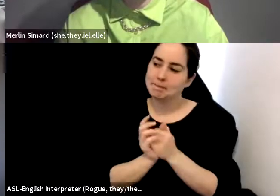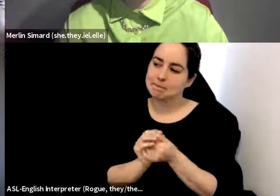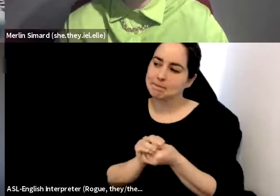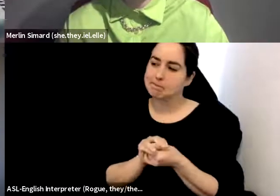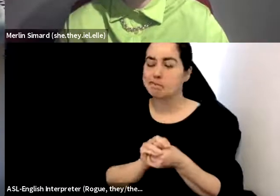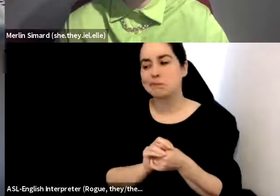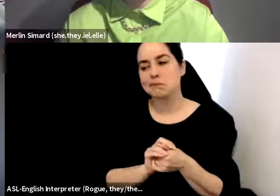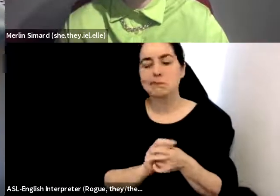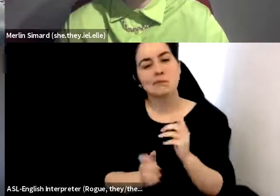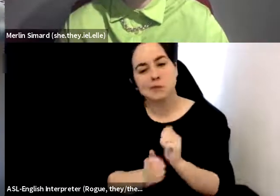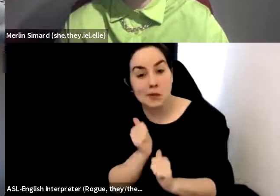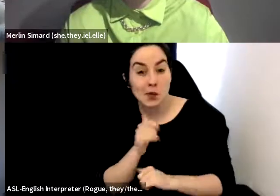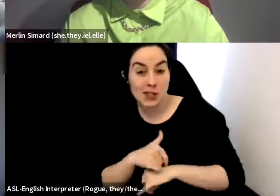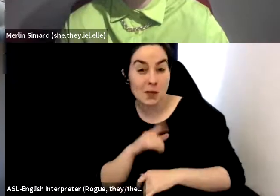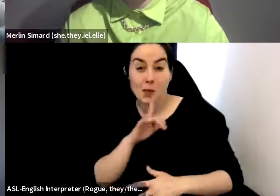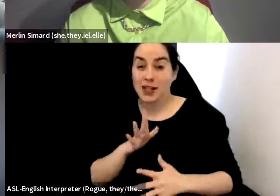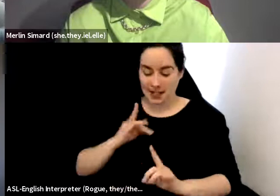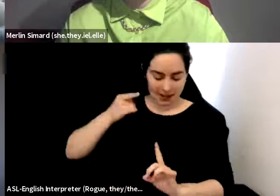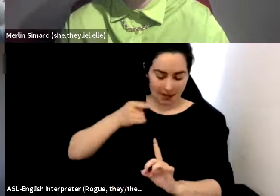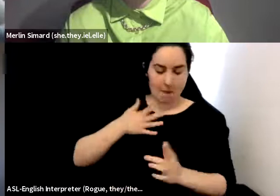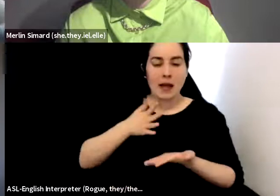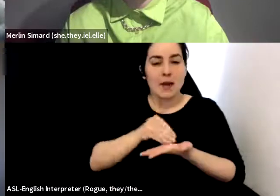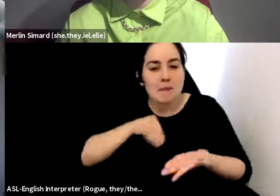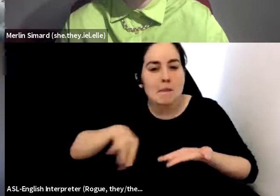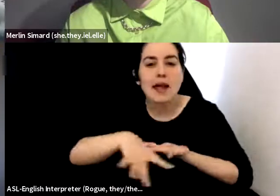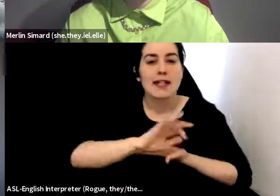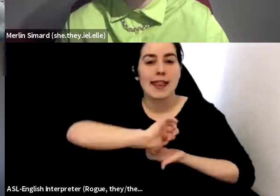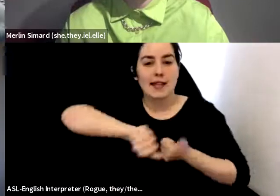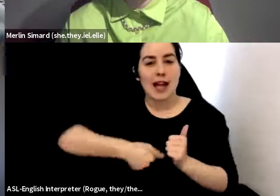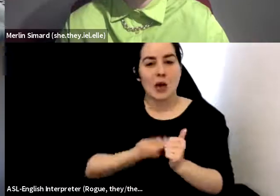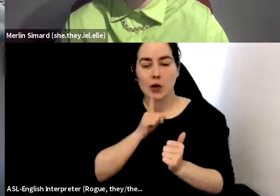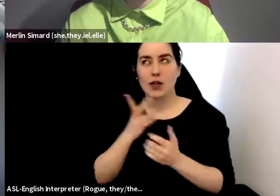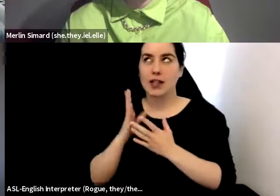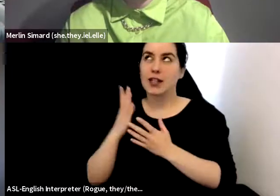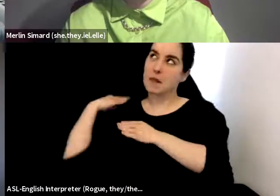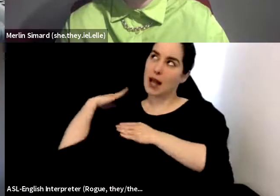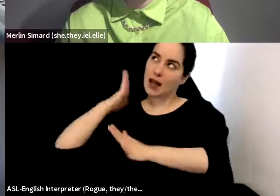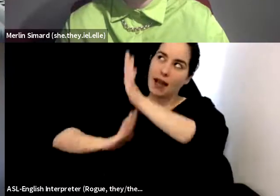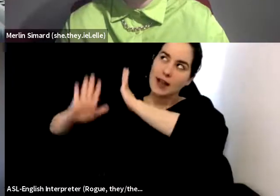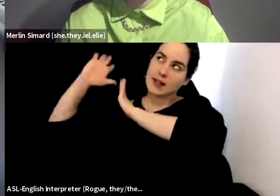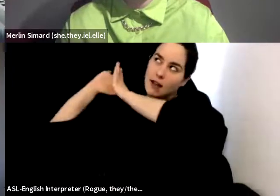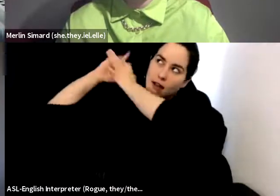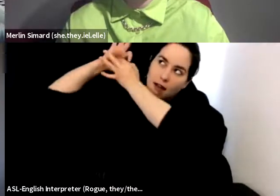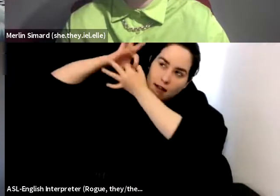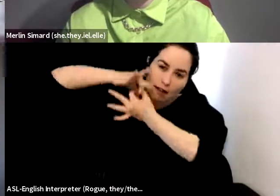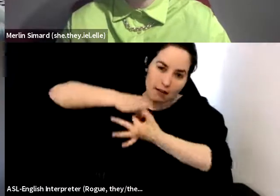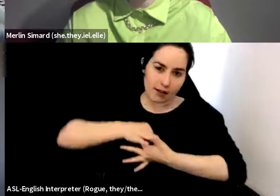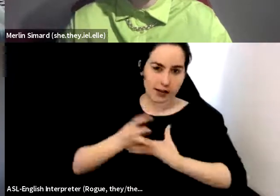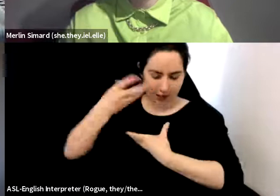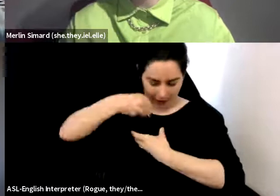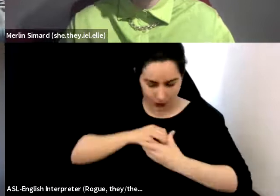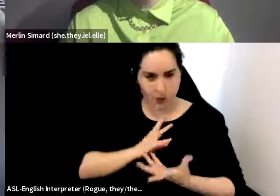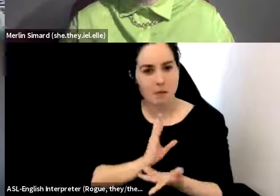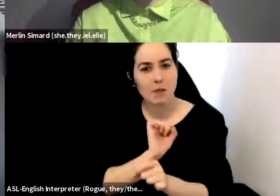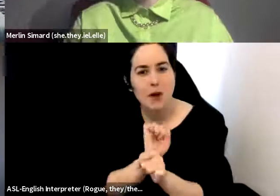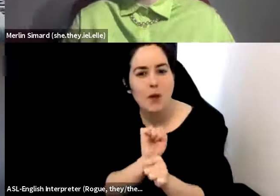know, when I use my medicines, it's my way of inviting my ancestors into my work and inviting us to have a